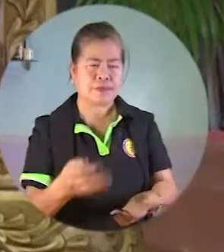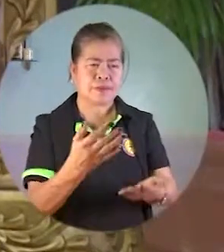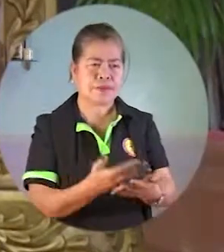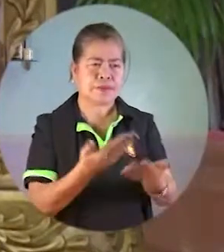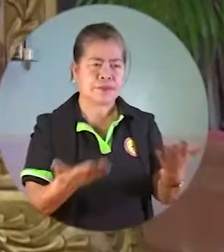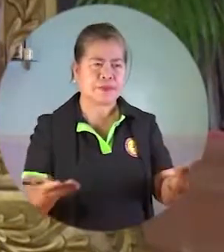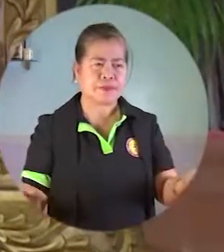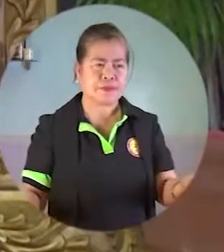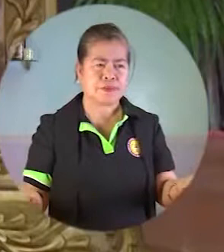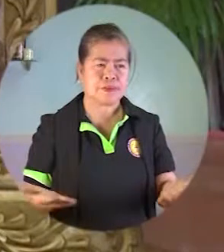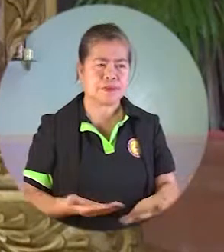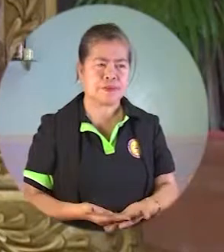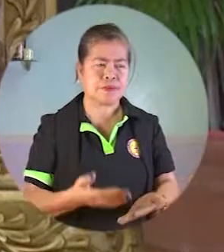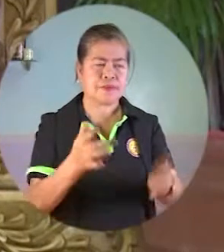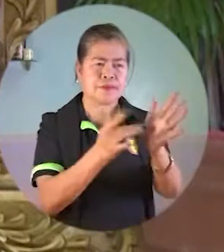something.